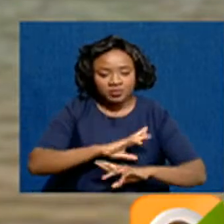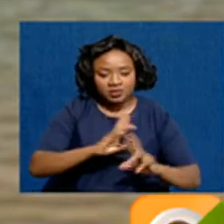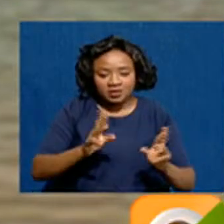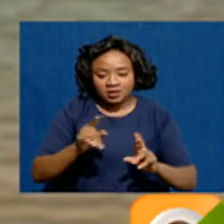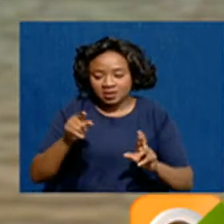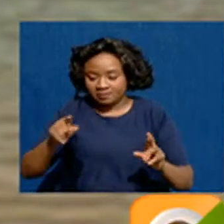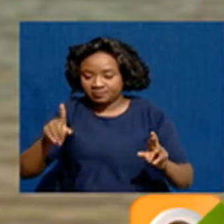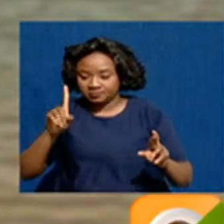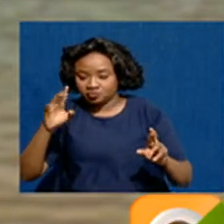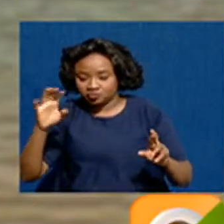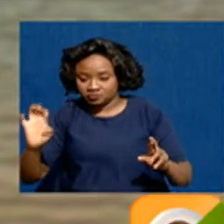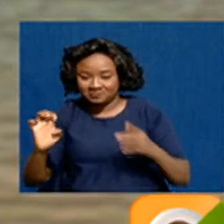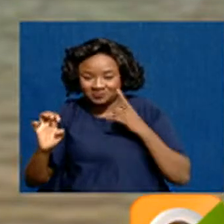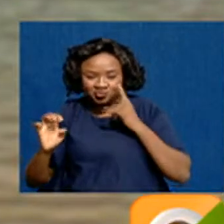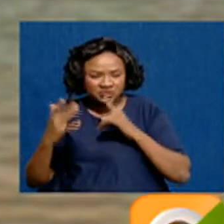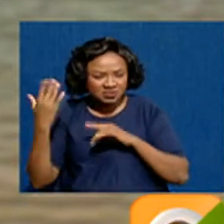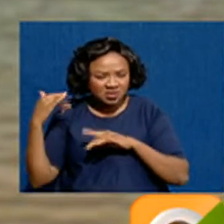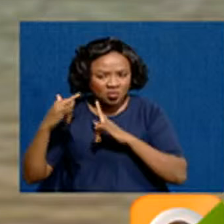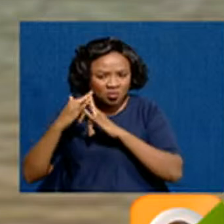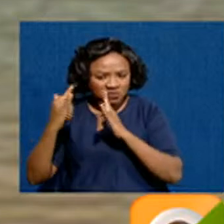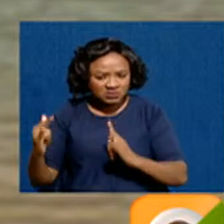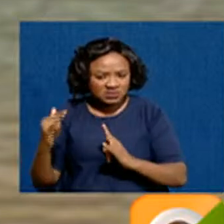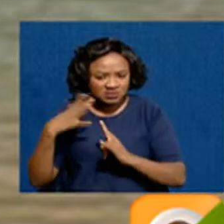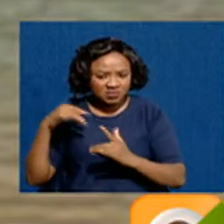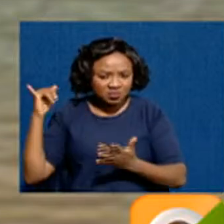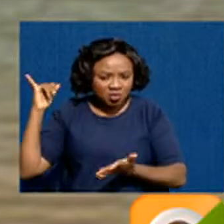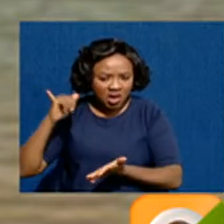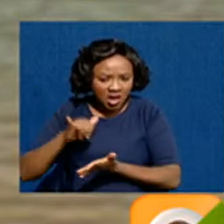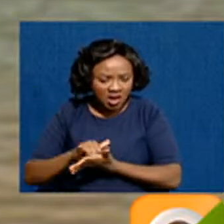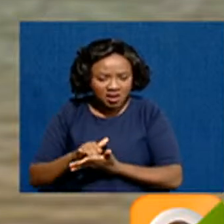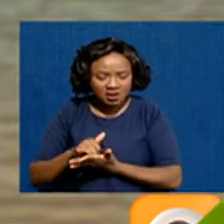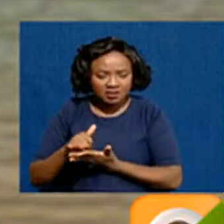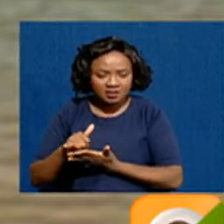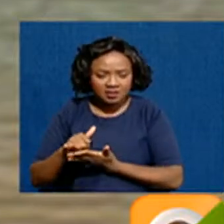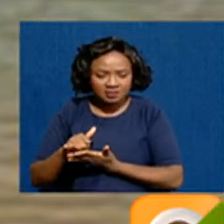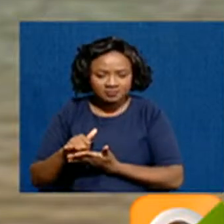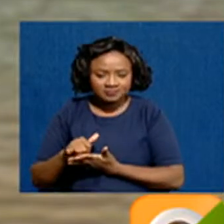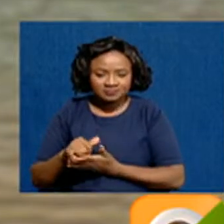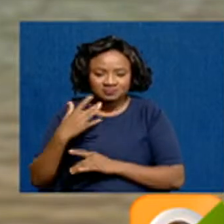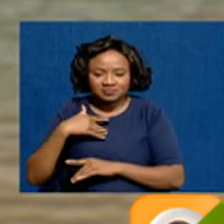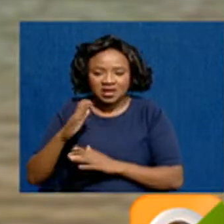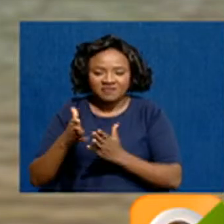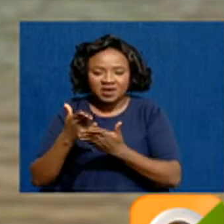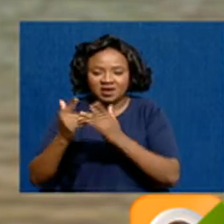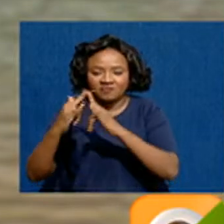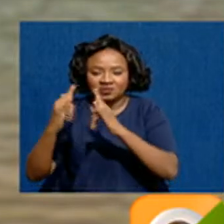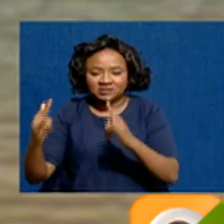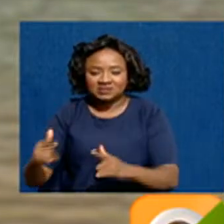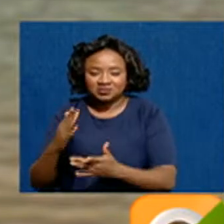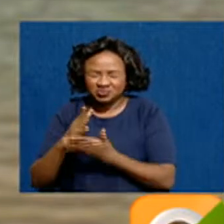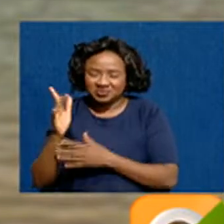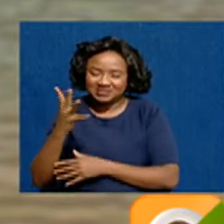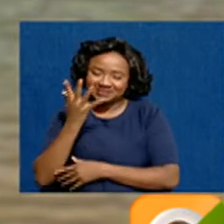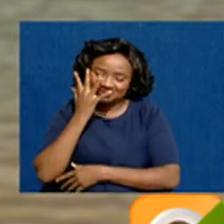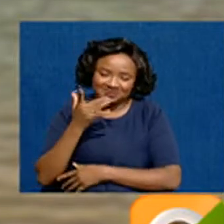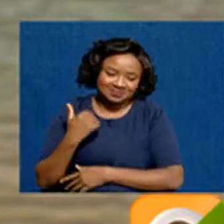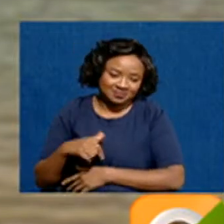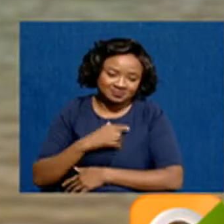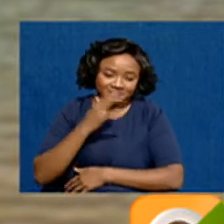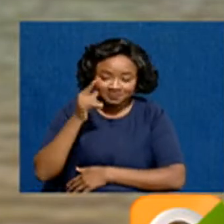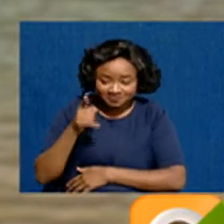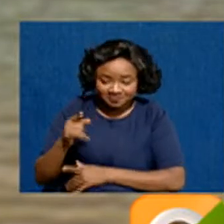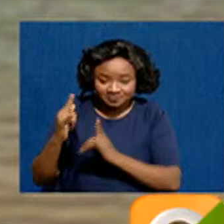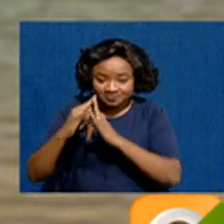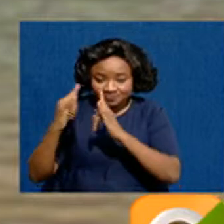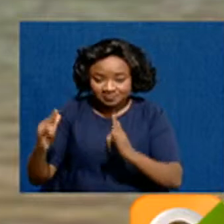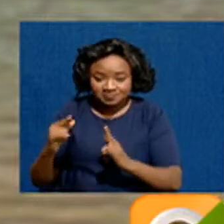the tent, where the arrival tent that has been of great embarrassment to all of us, because it's a tent that was intended to serve for